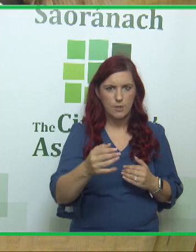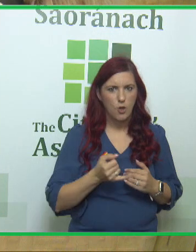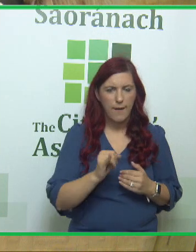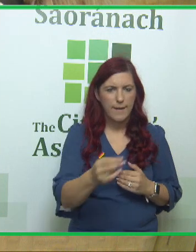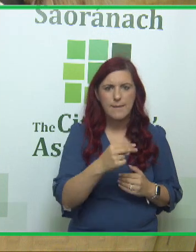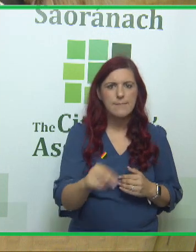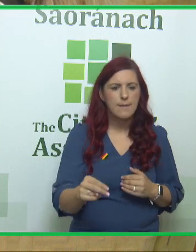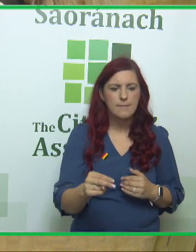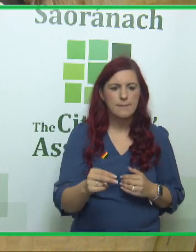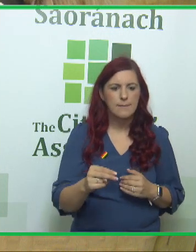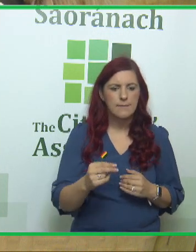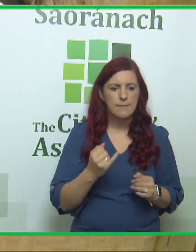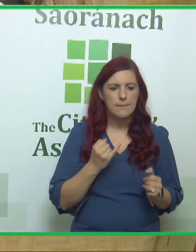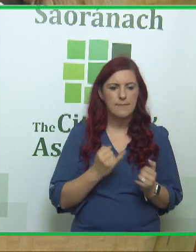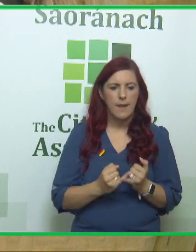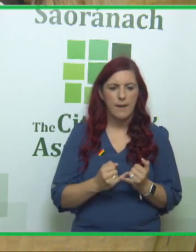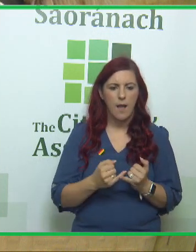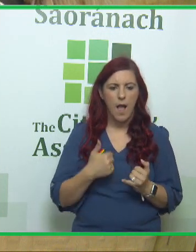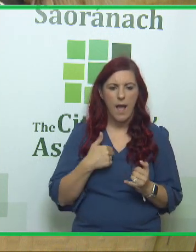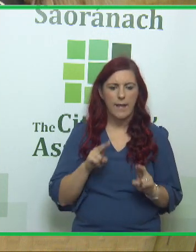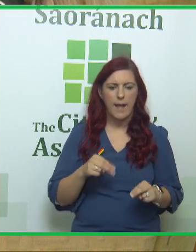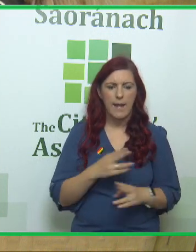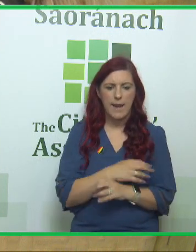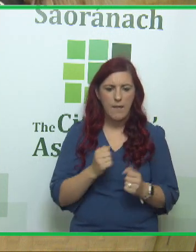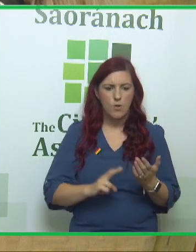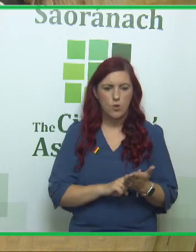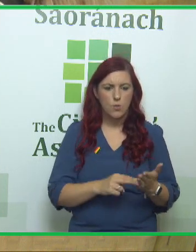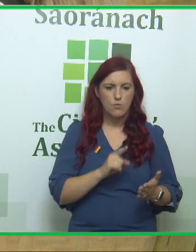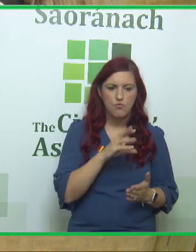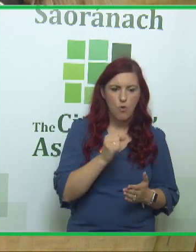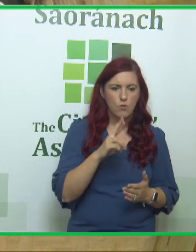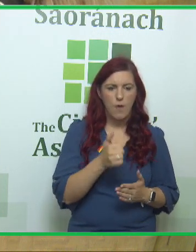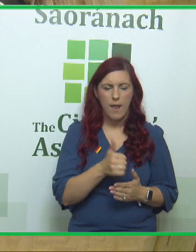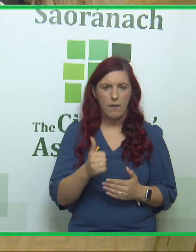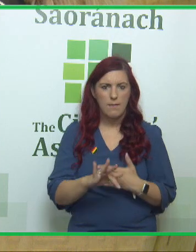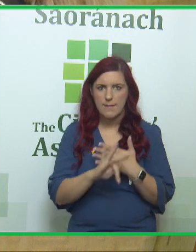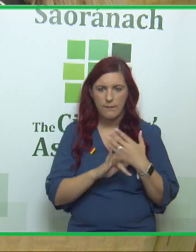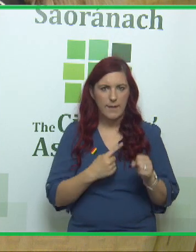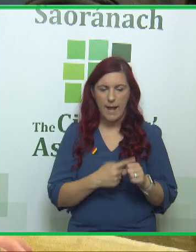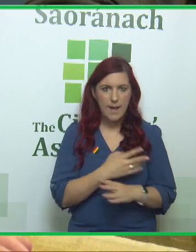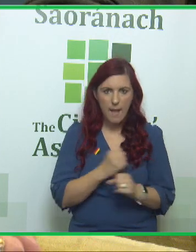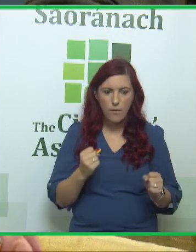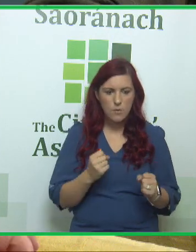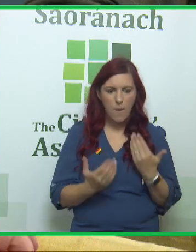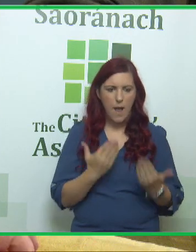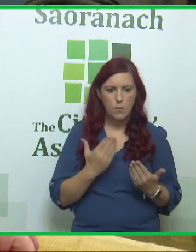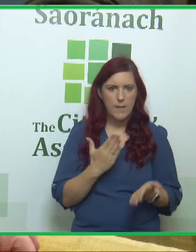like, I can never use drugs safely again, or alcohol. So how do I stay away?